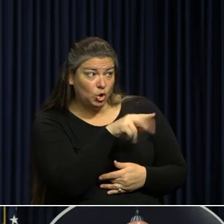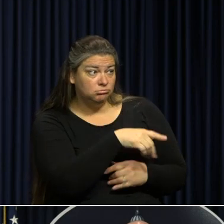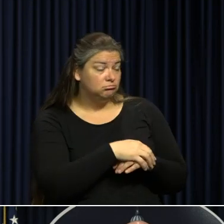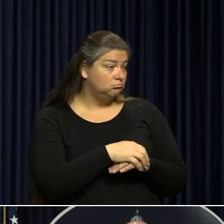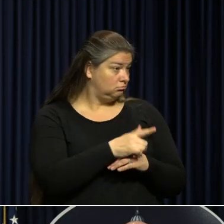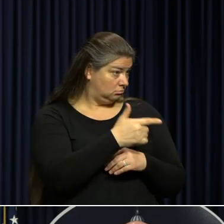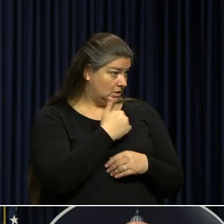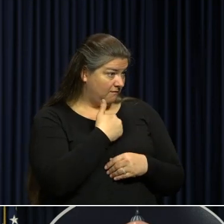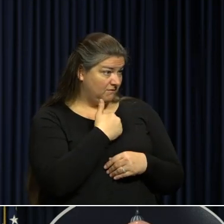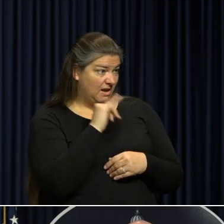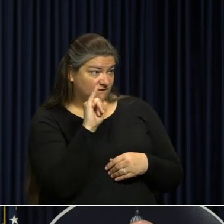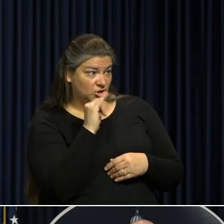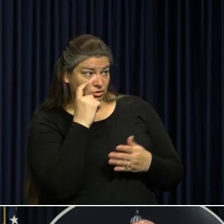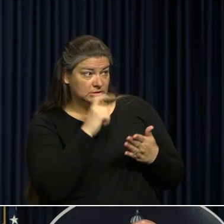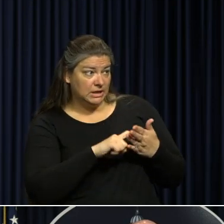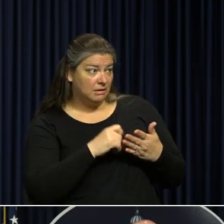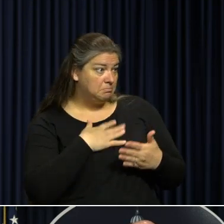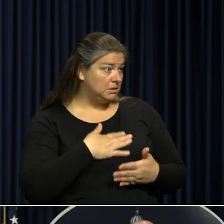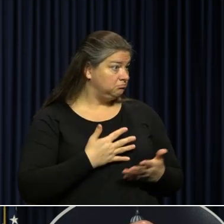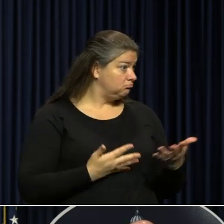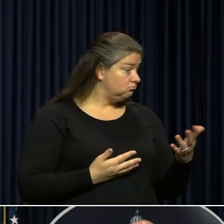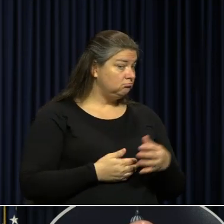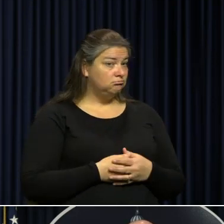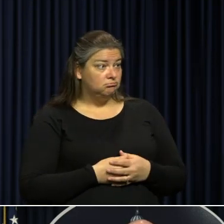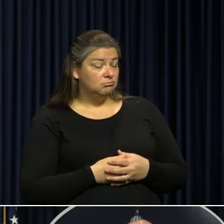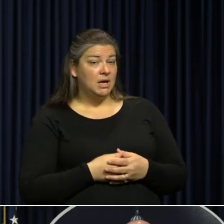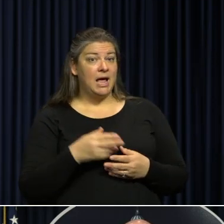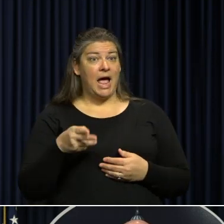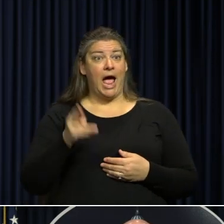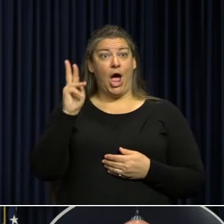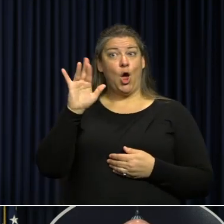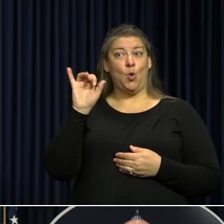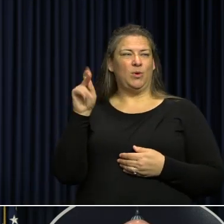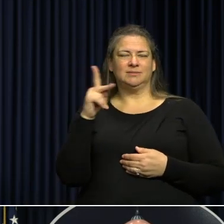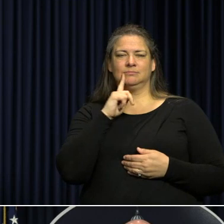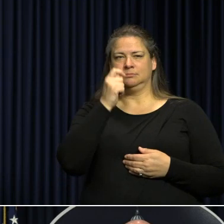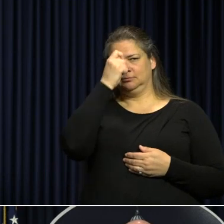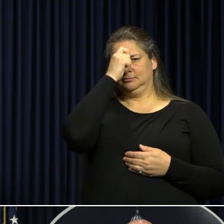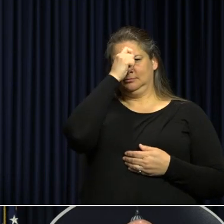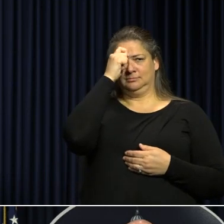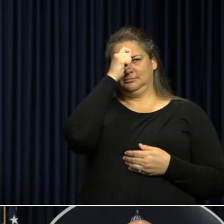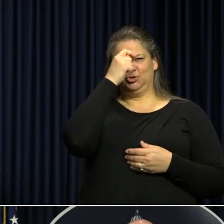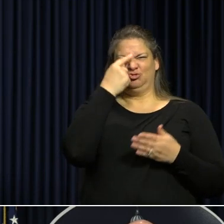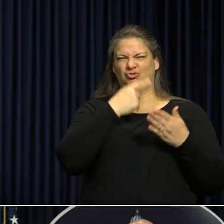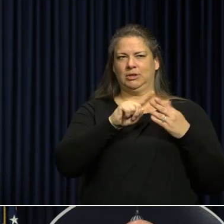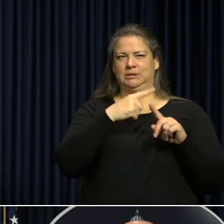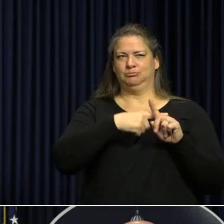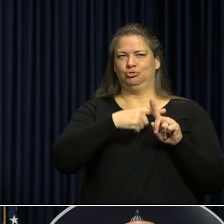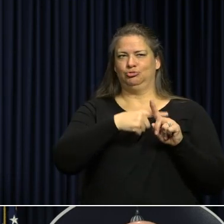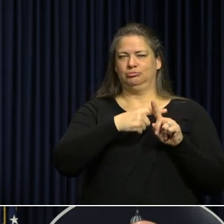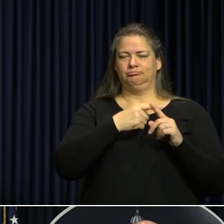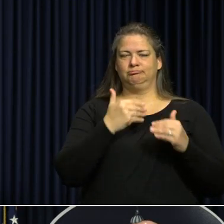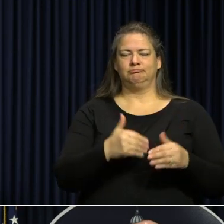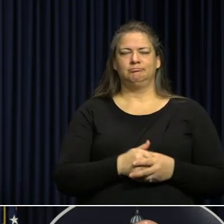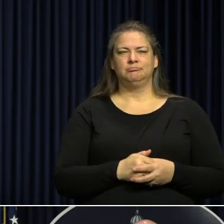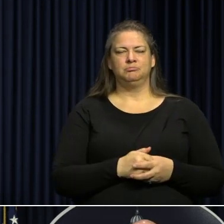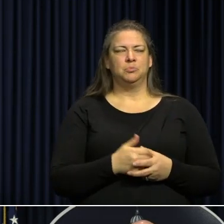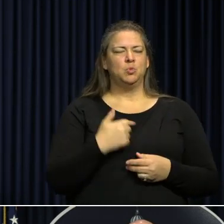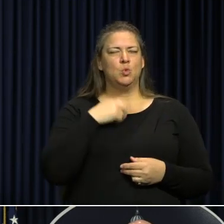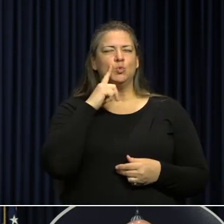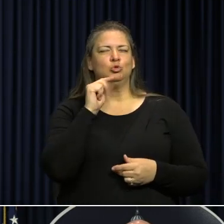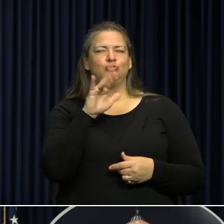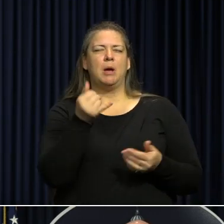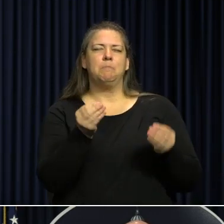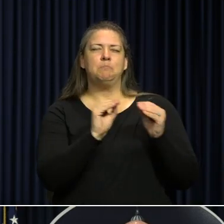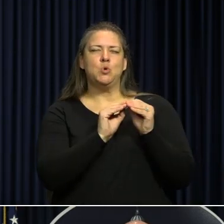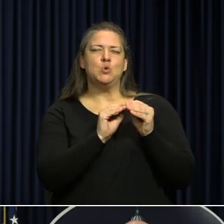or symptoms of infection? In the highest risk areas, you should probably just check their temperature at that location. We'll try to give more